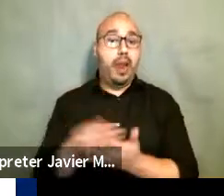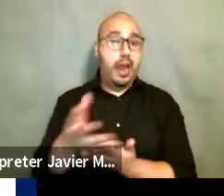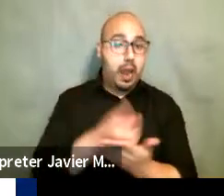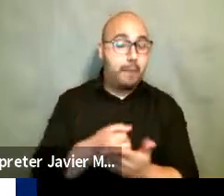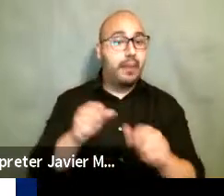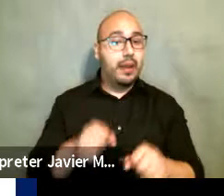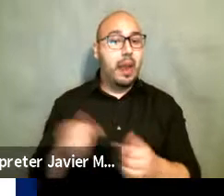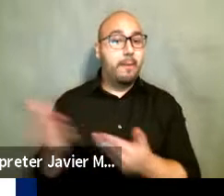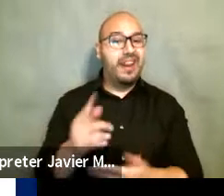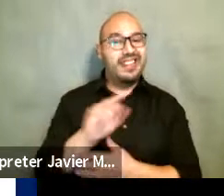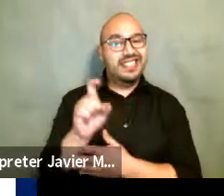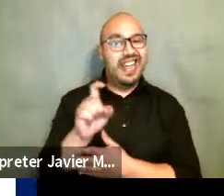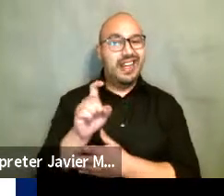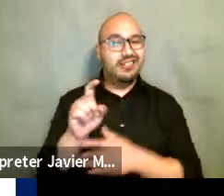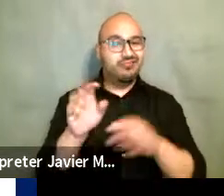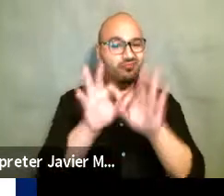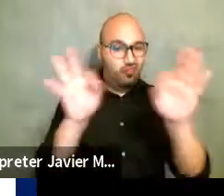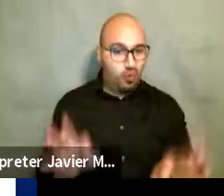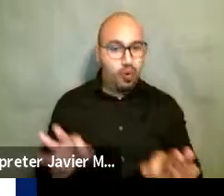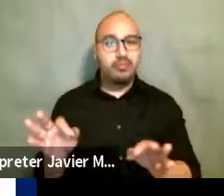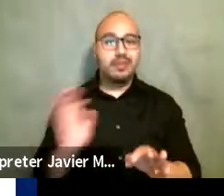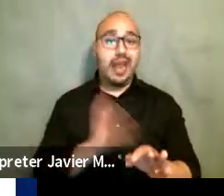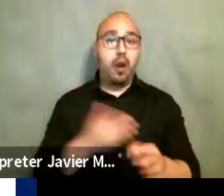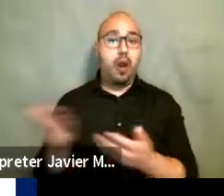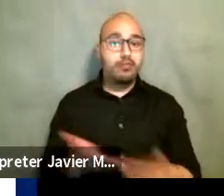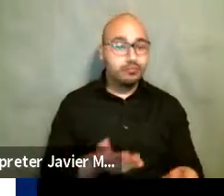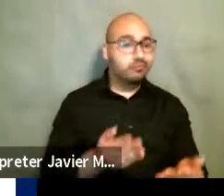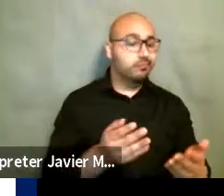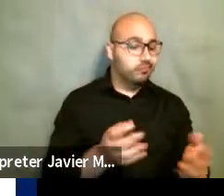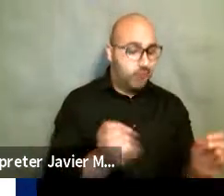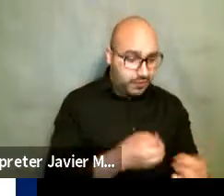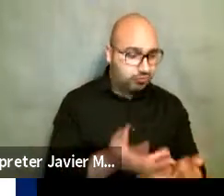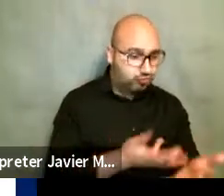tax documents into our offices, and then we have certified volunteers who can